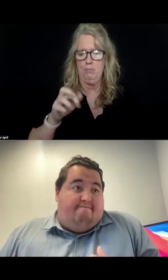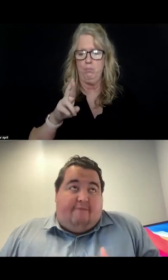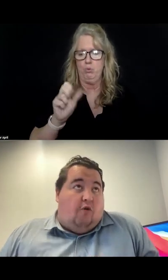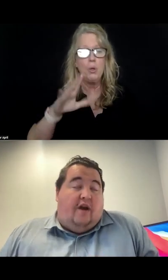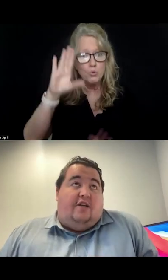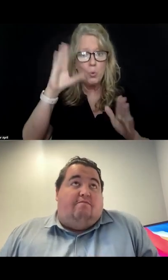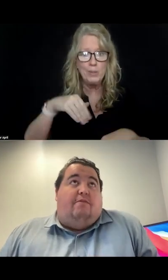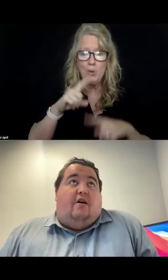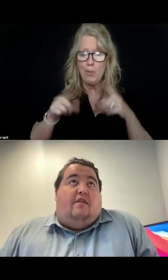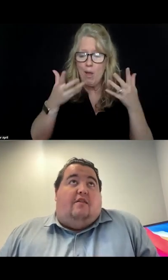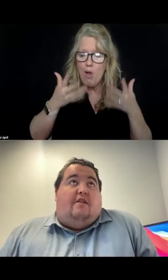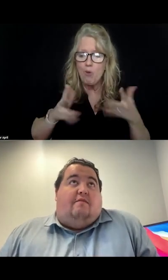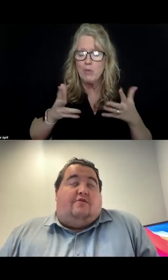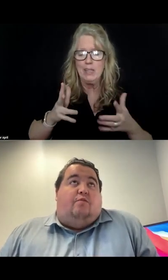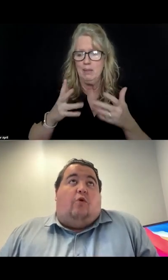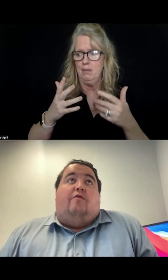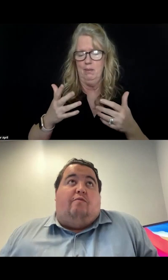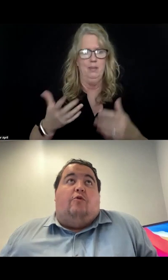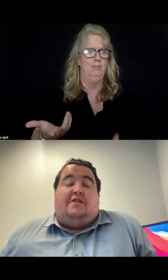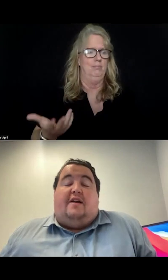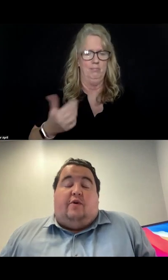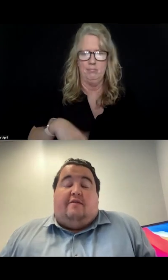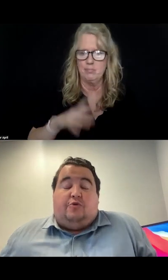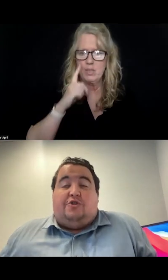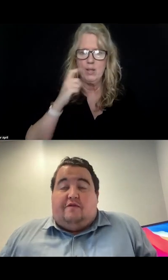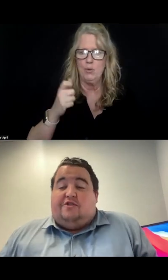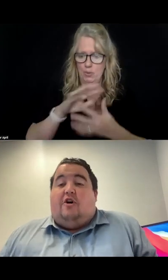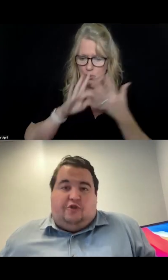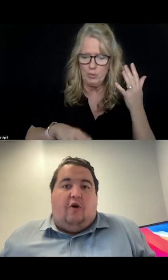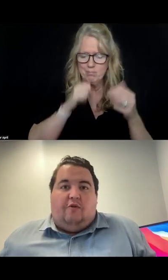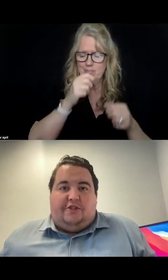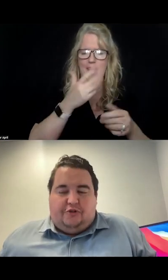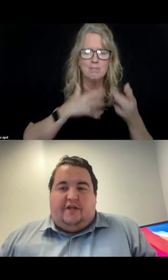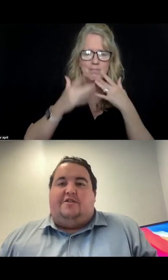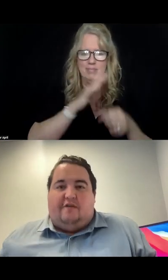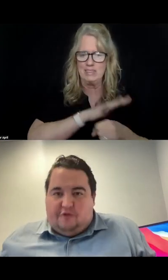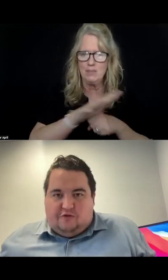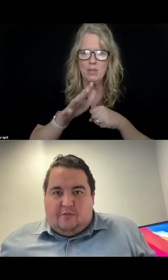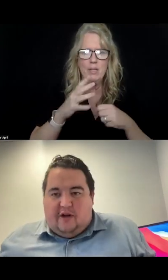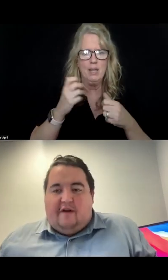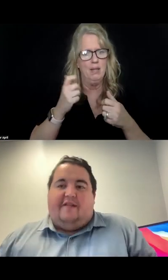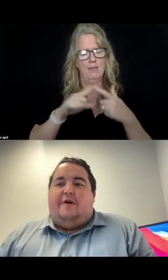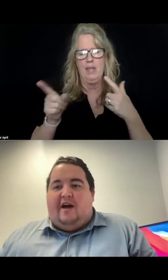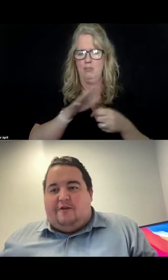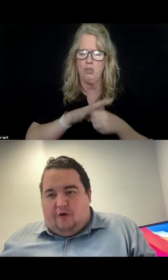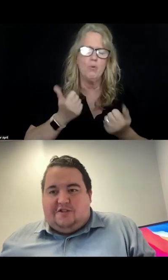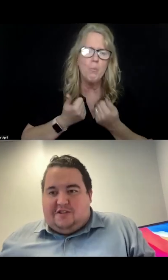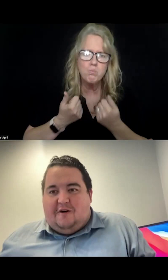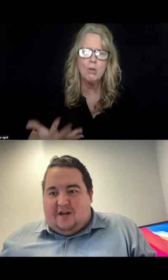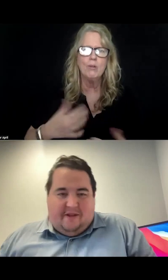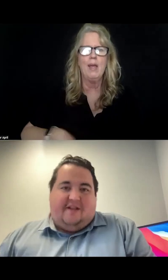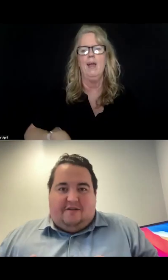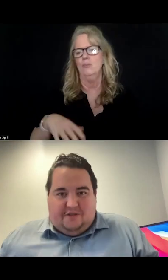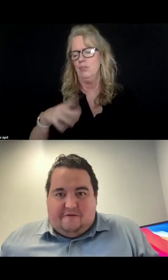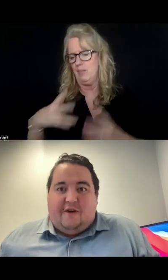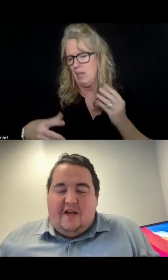that already that workforce that we have a shortage of is also already strained, suffers from burnout, and then you add your crisis care on